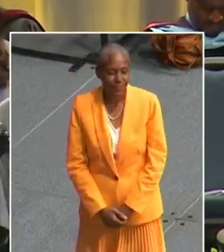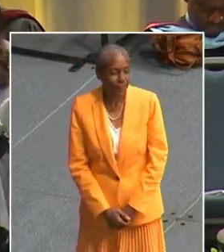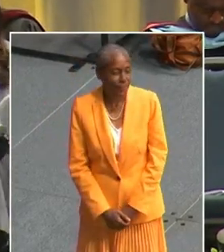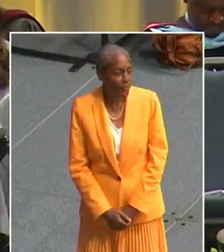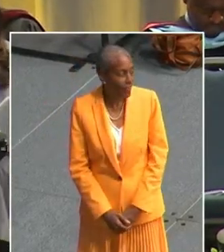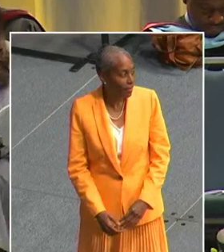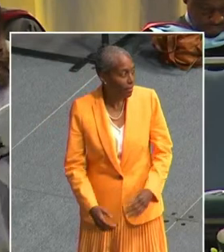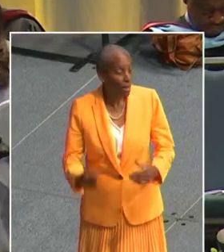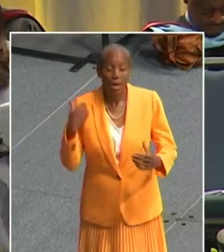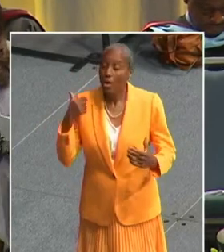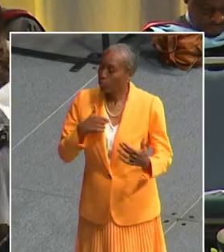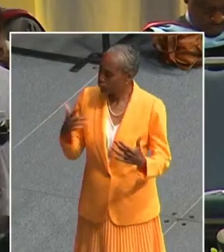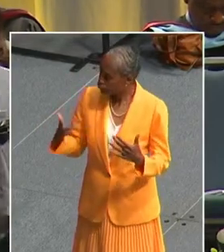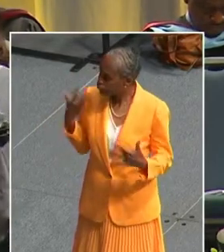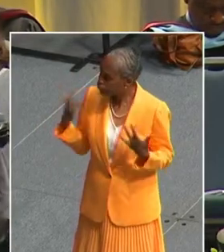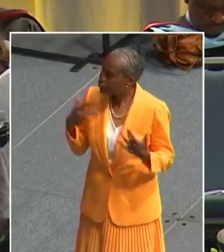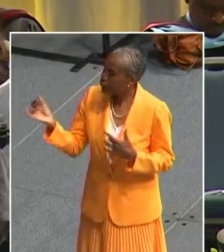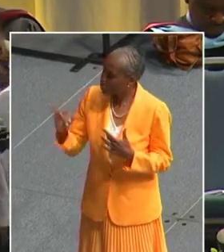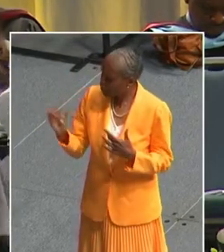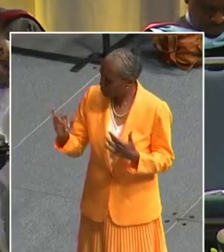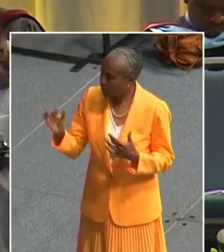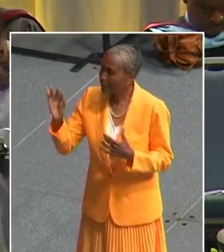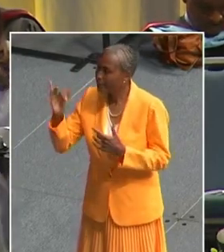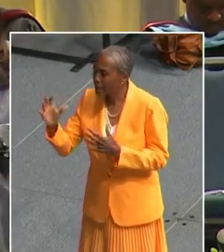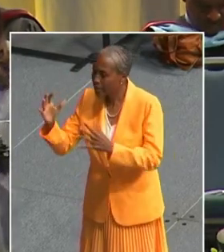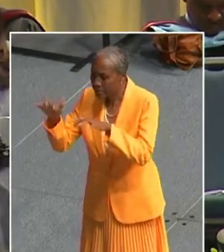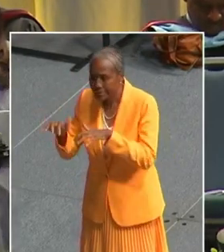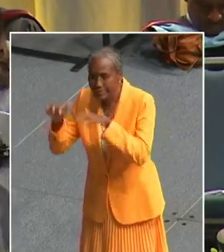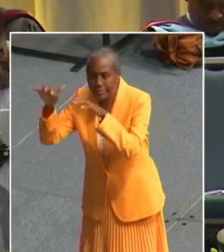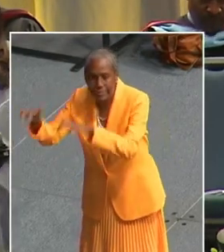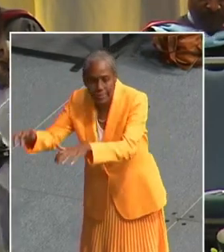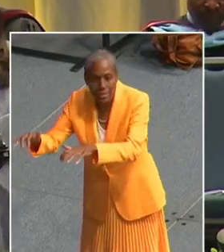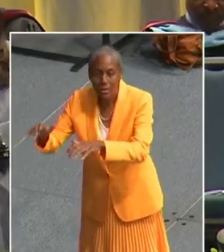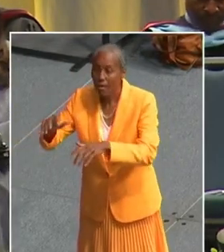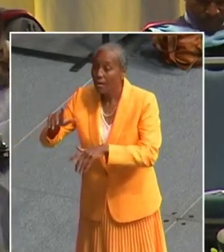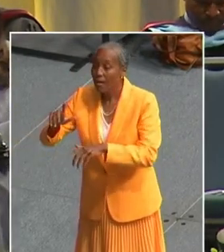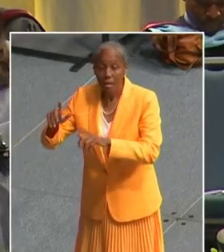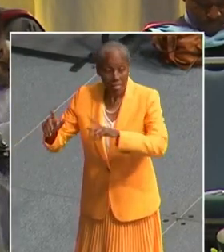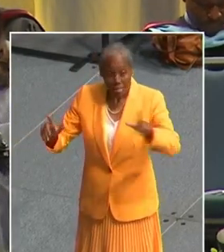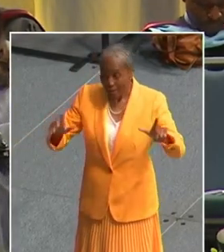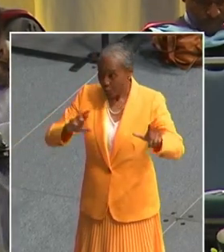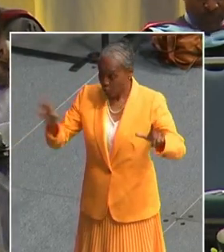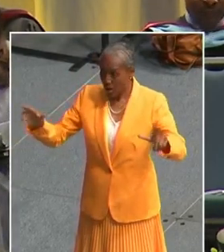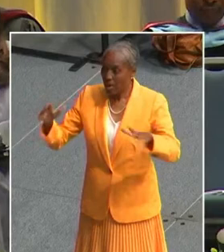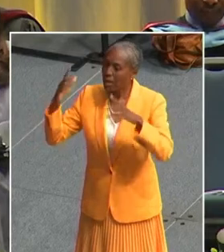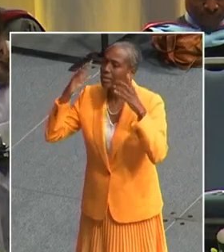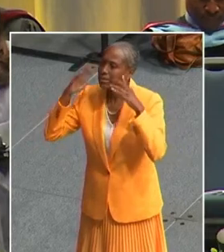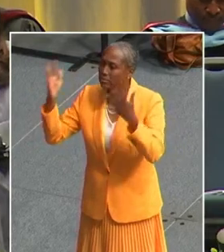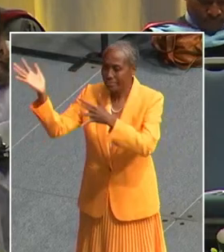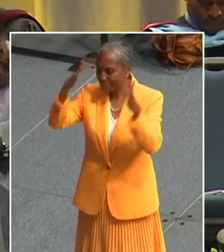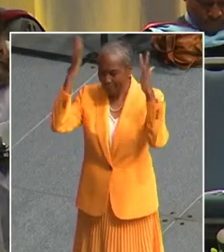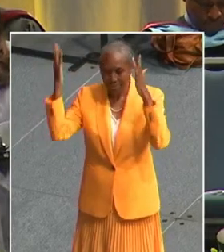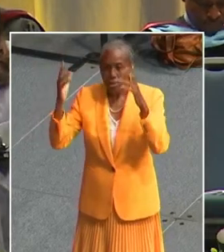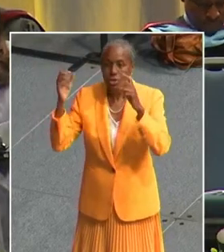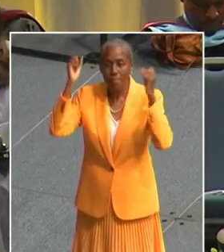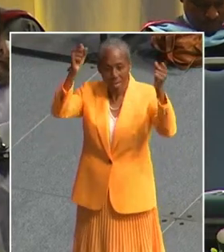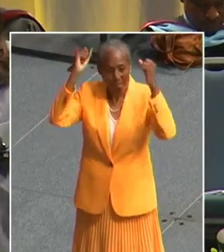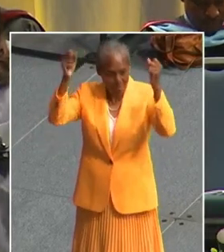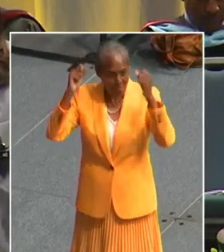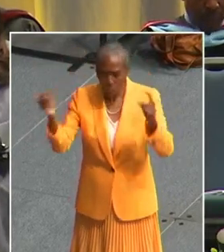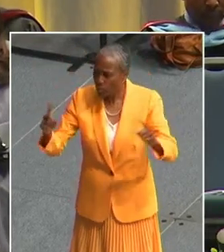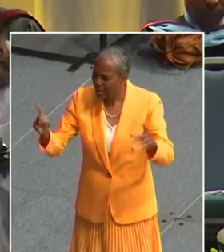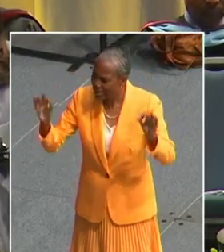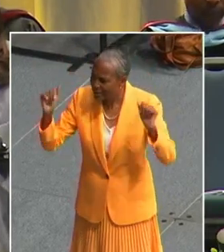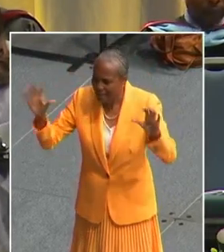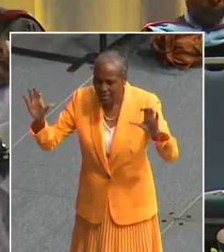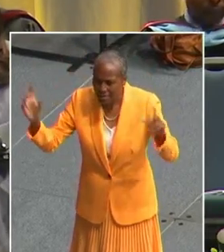Yeah. Well, we are excited as well. You saw the faculty on both the left and the right giving you loud cheers this morning and with their pom-poms. So where's my